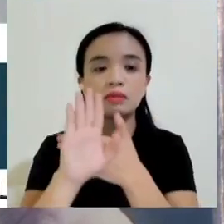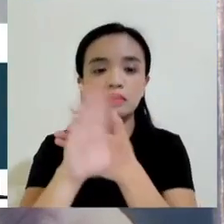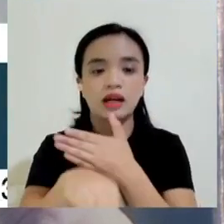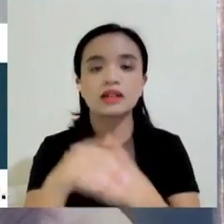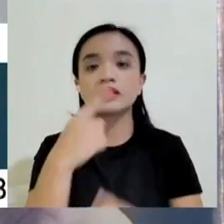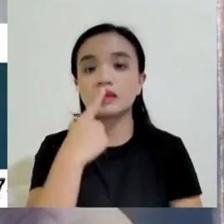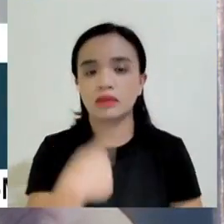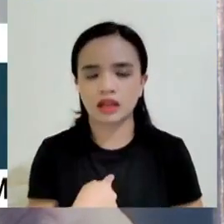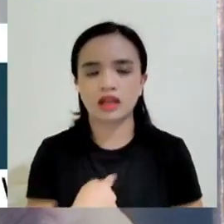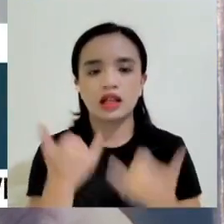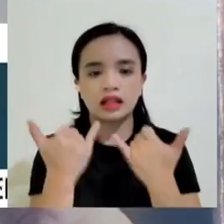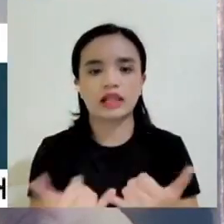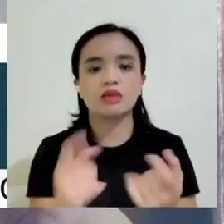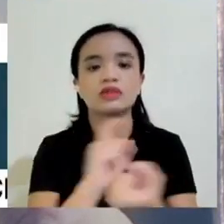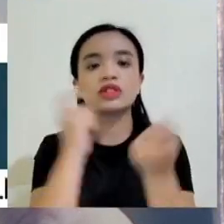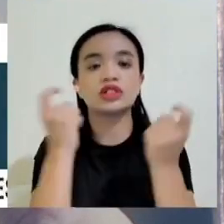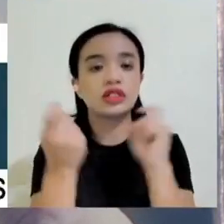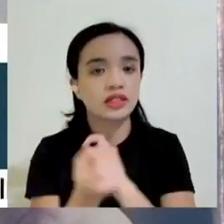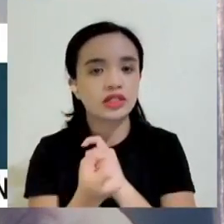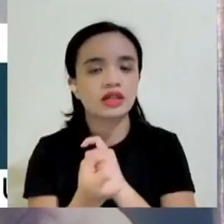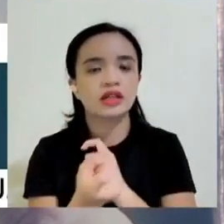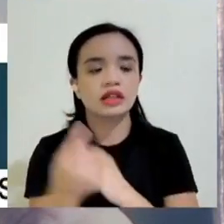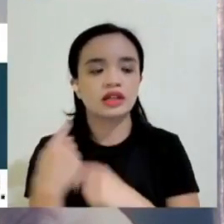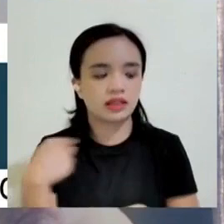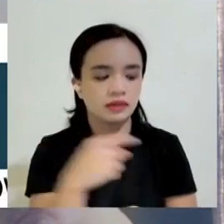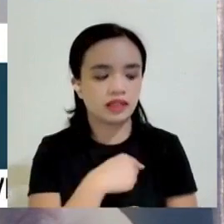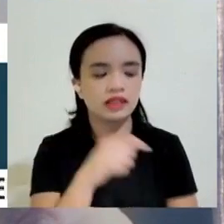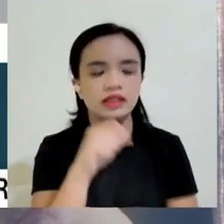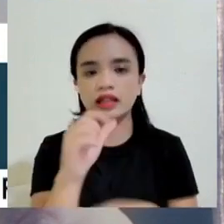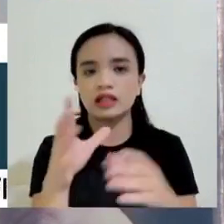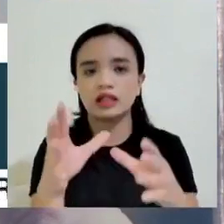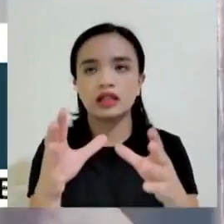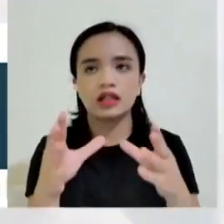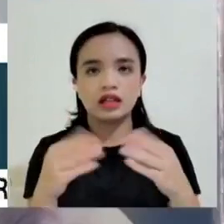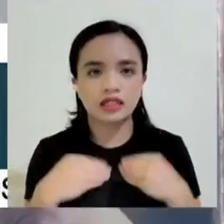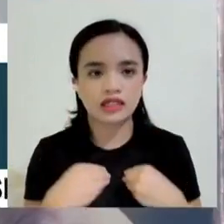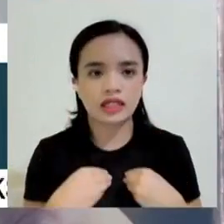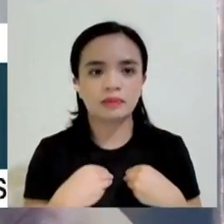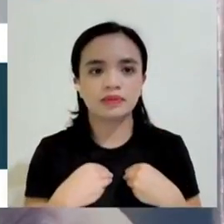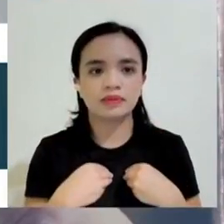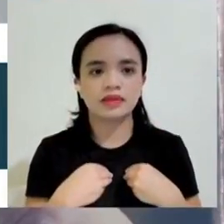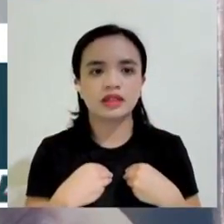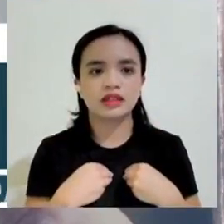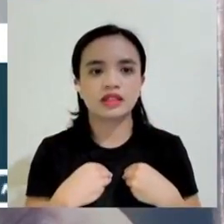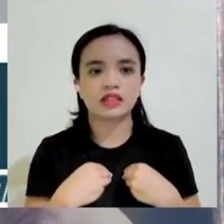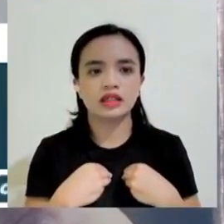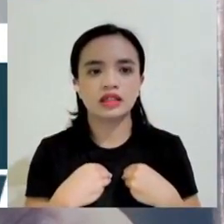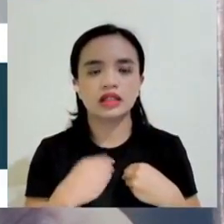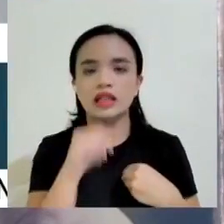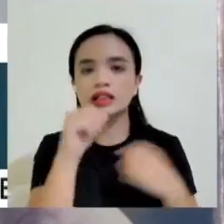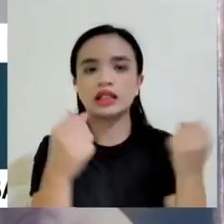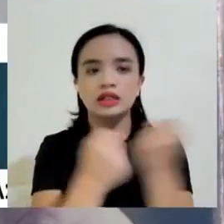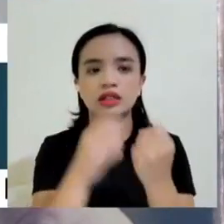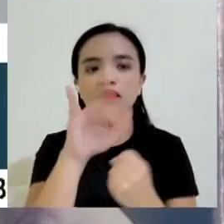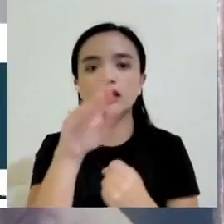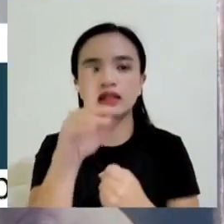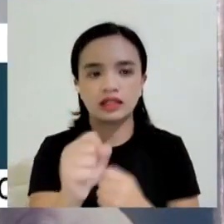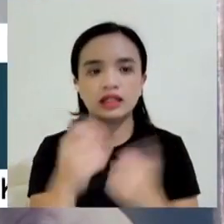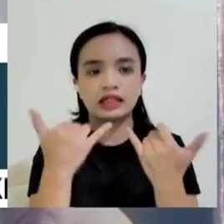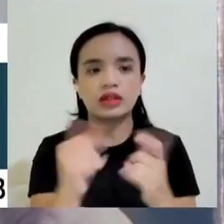not accepting unsolicited bids. We will change it now to solicited bids. We're changing the goalposts in the middle of the